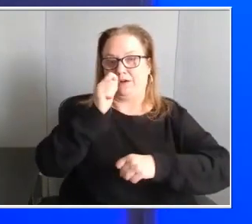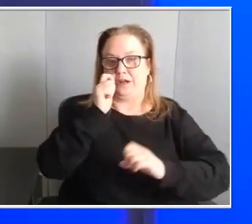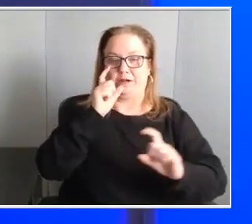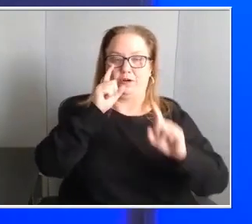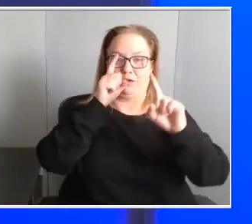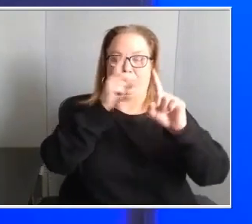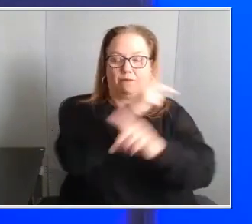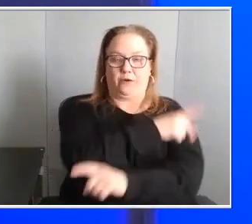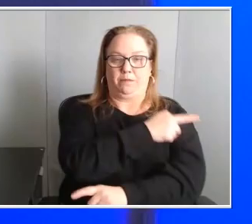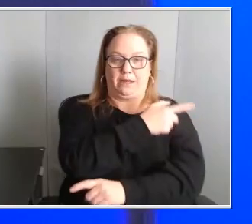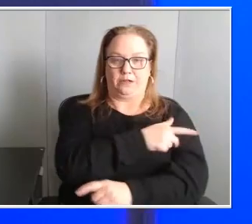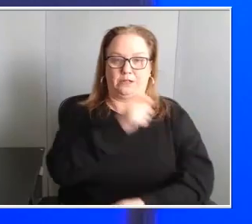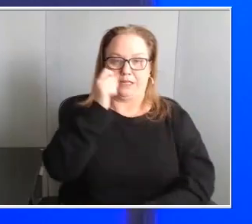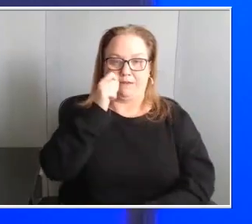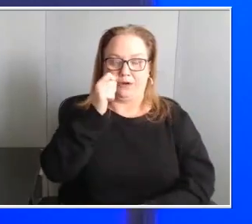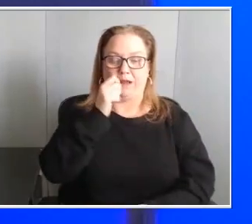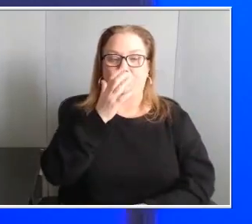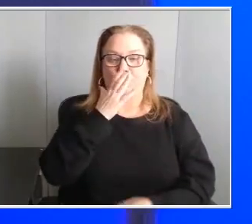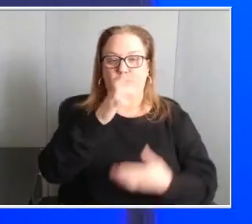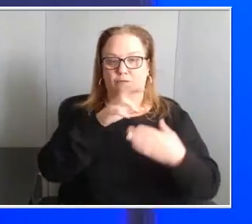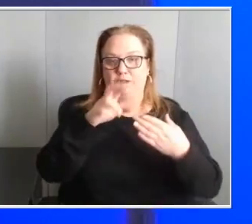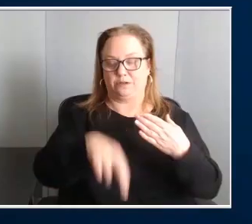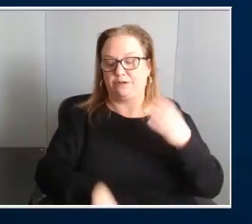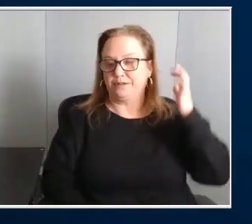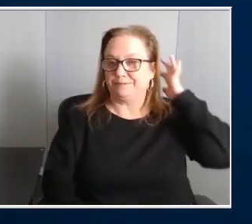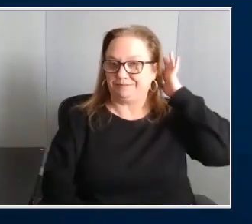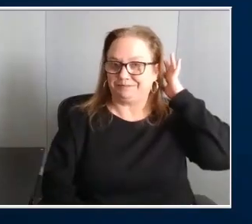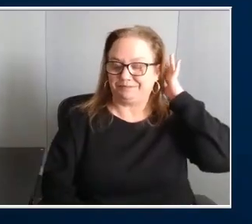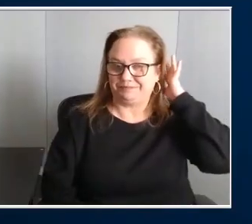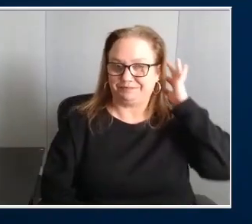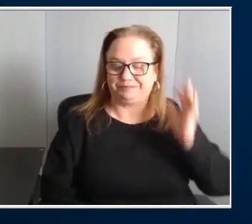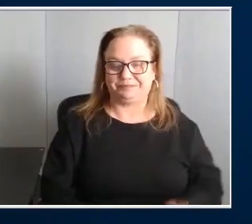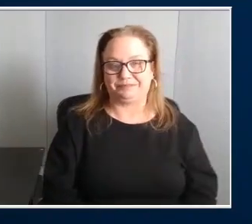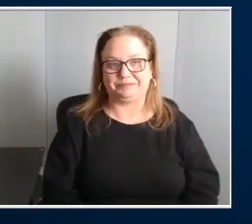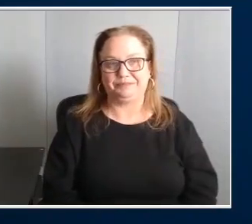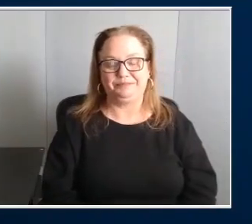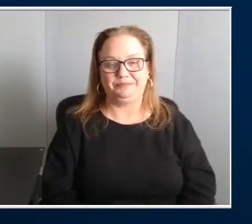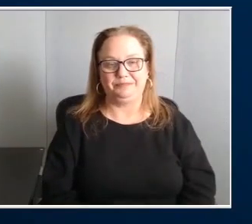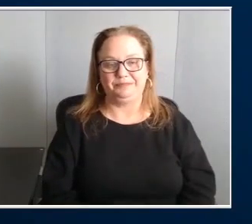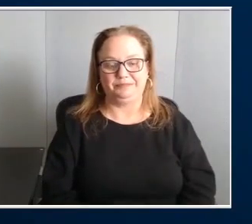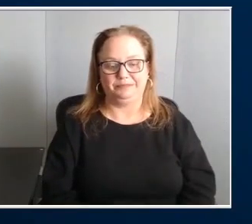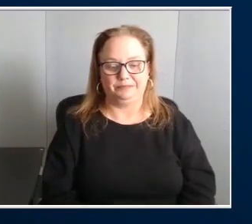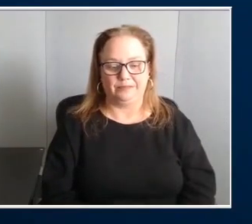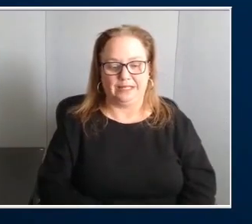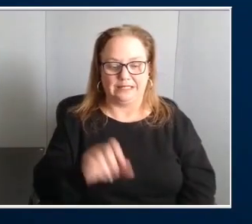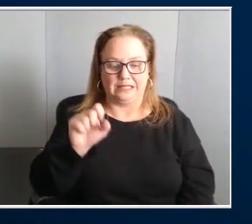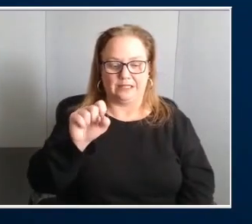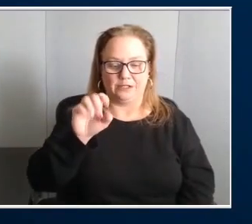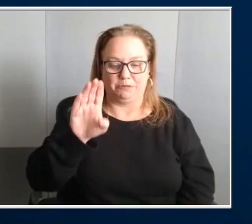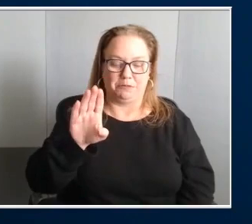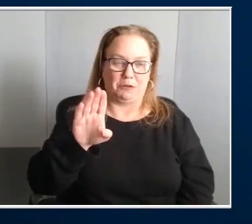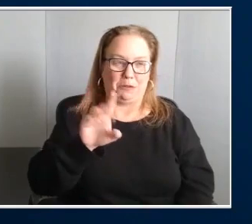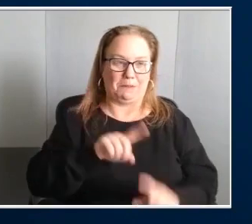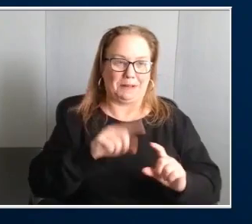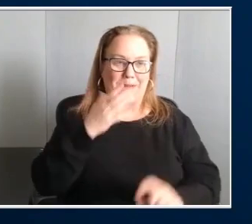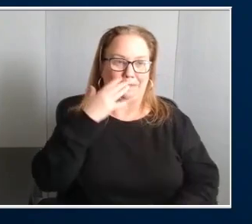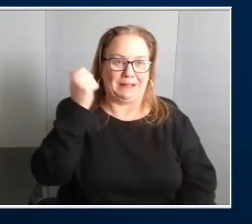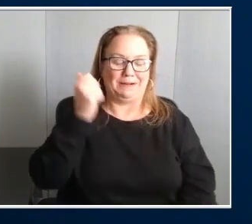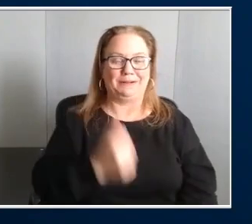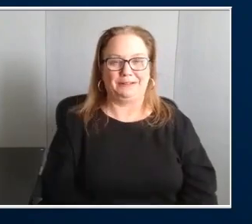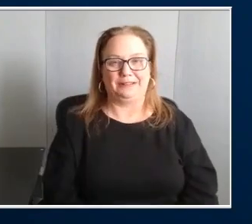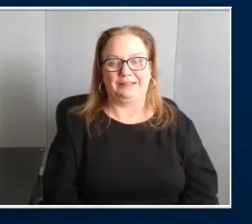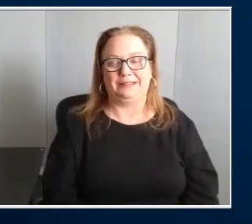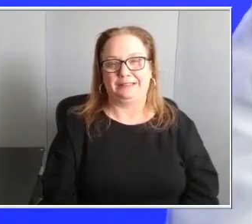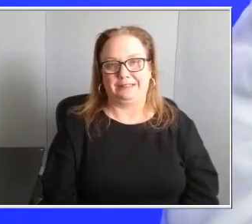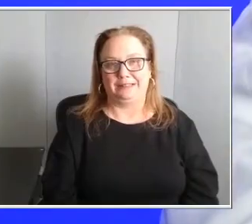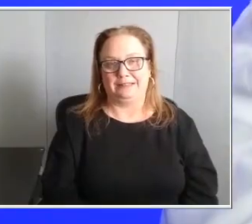patients every day, is to have good outcomes just like this. It's like the Super Bowl, only better. Yeah. Yeah, no,